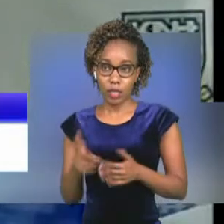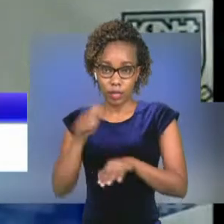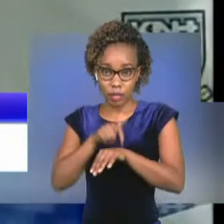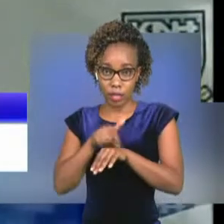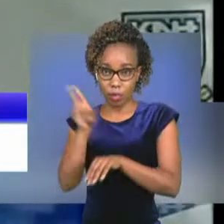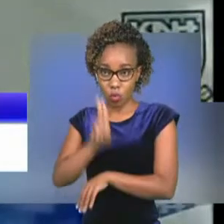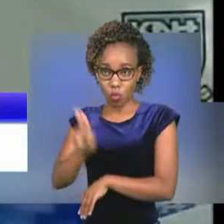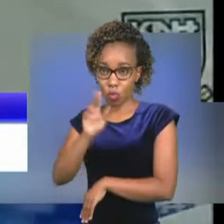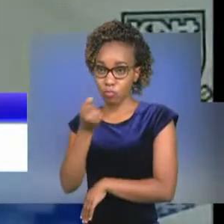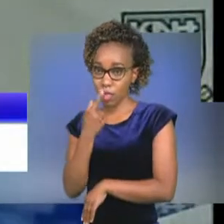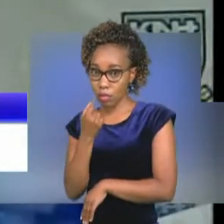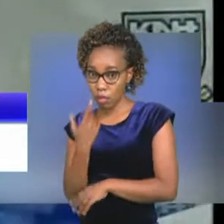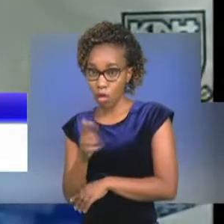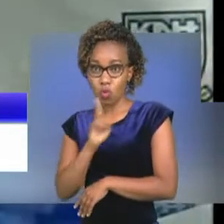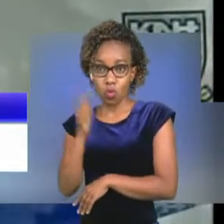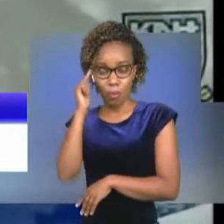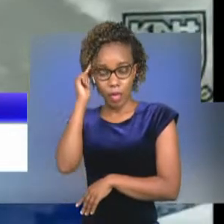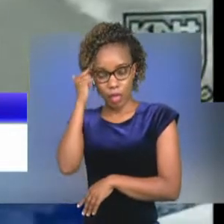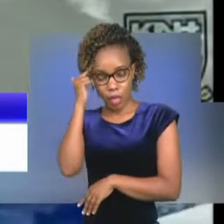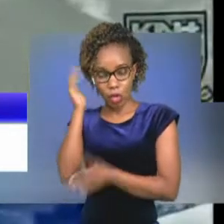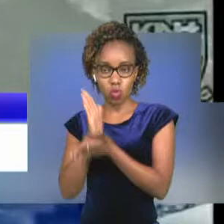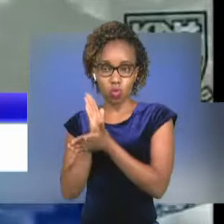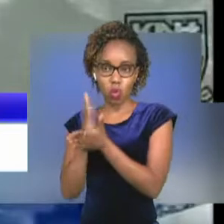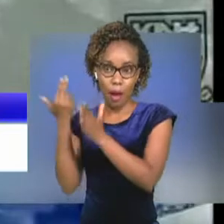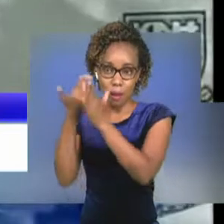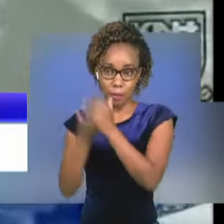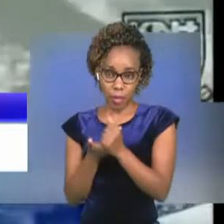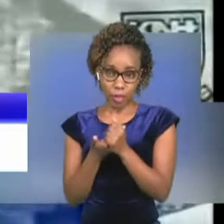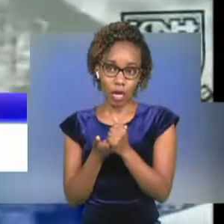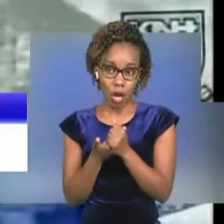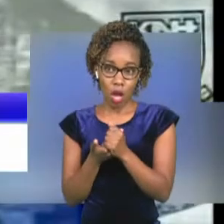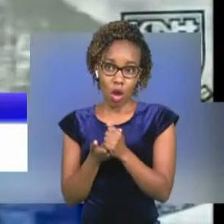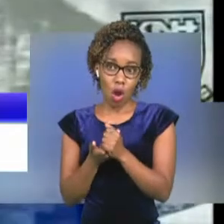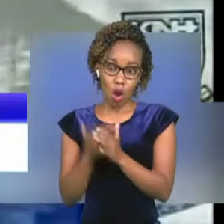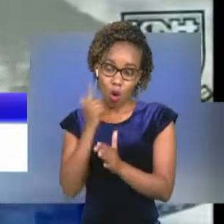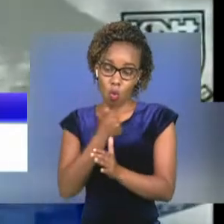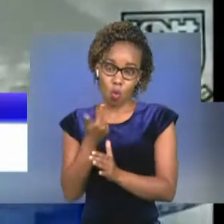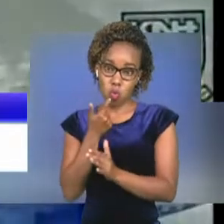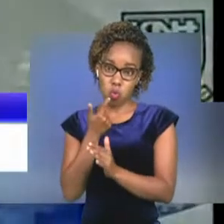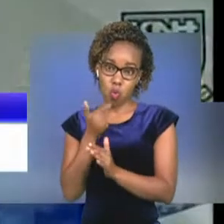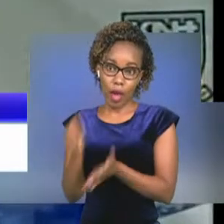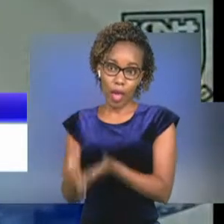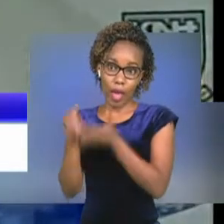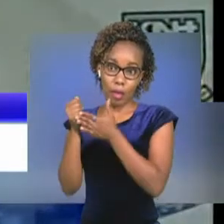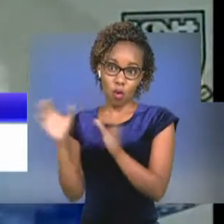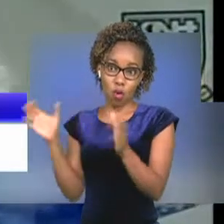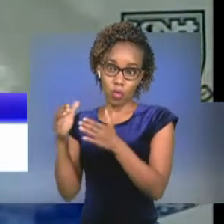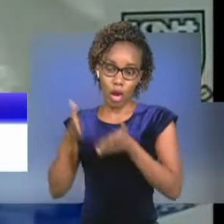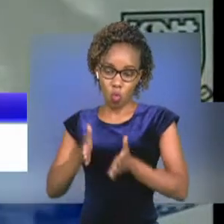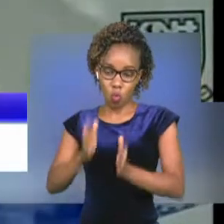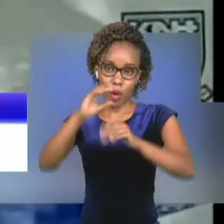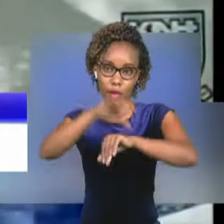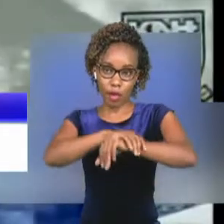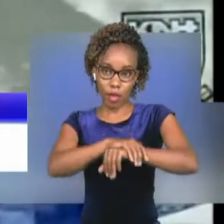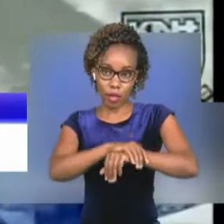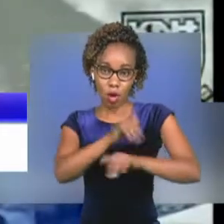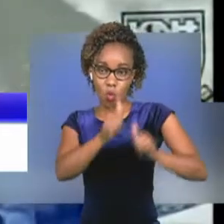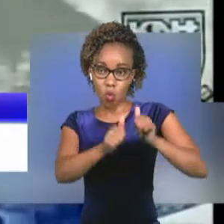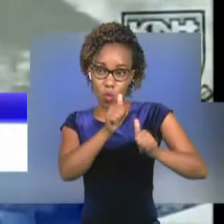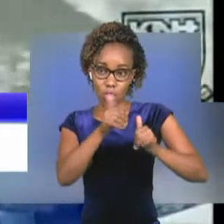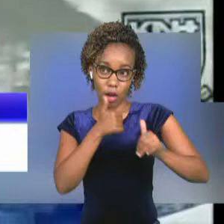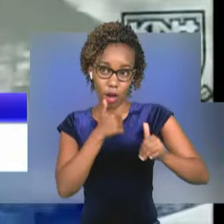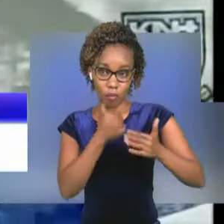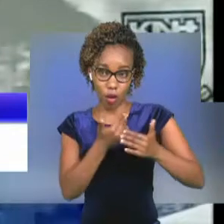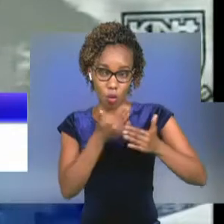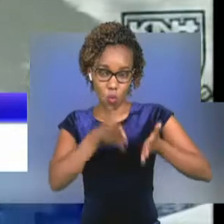those antibiotics? So I think that's a partner who we need to bring forward, the community, find mechanisms through which we can have a formal